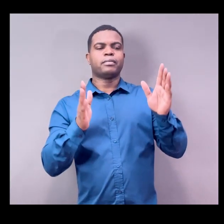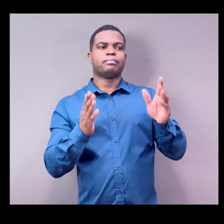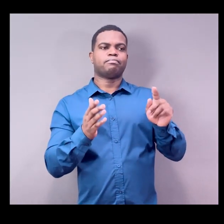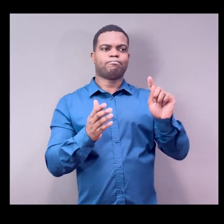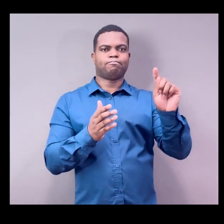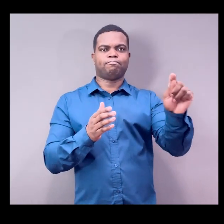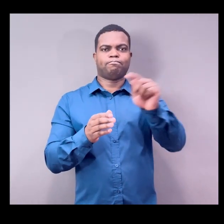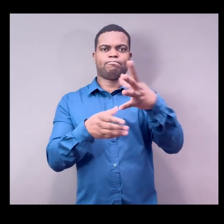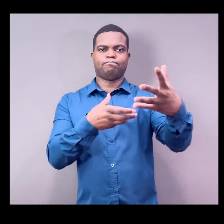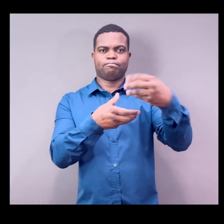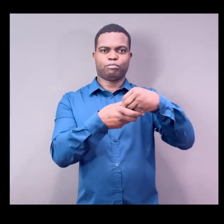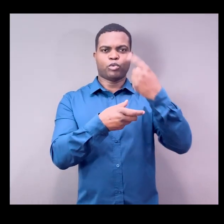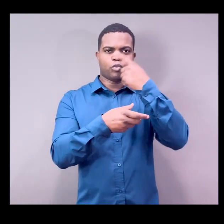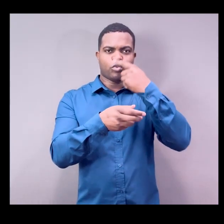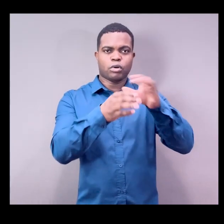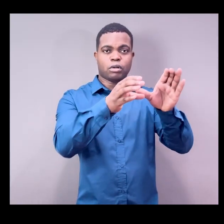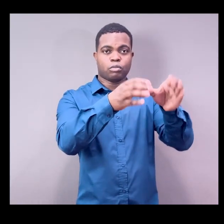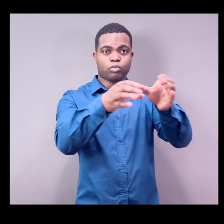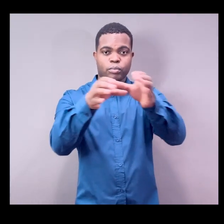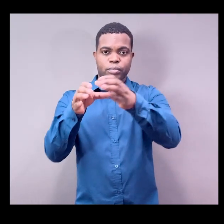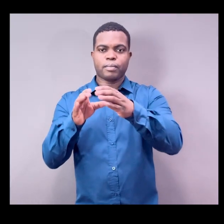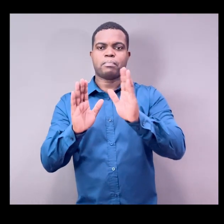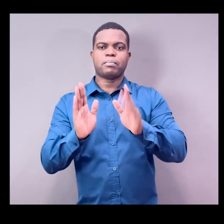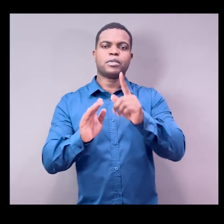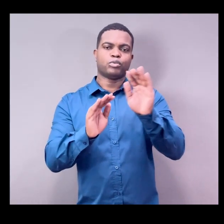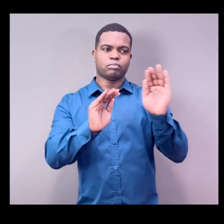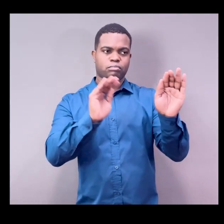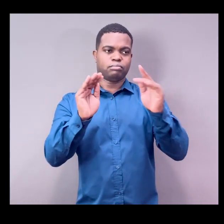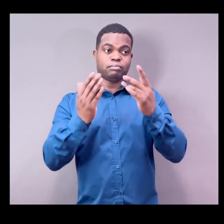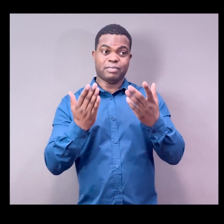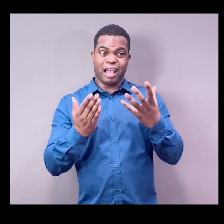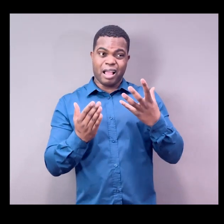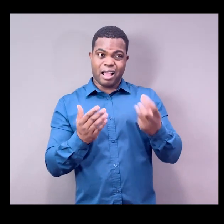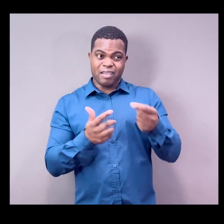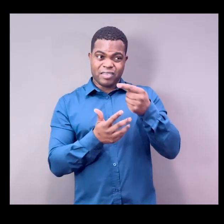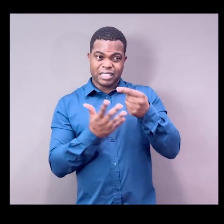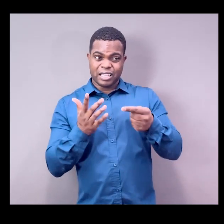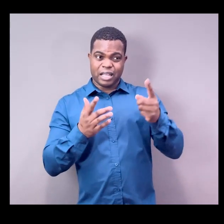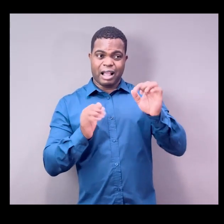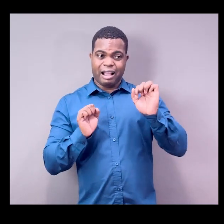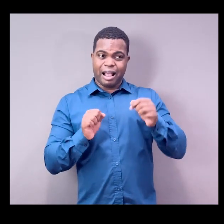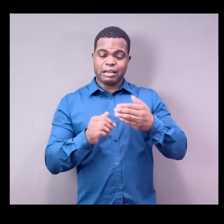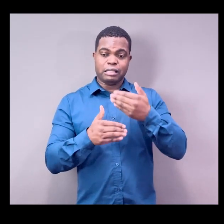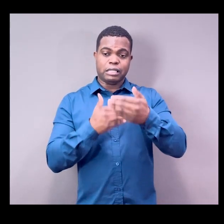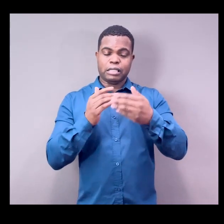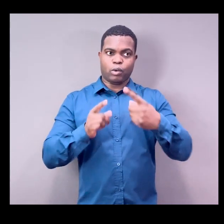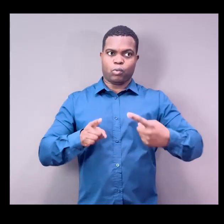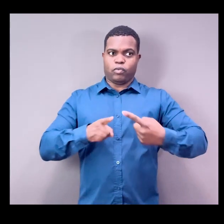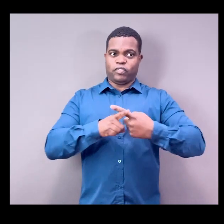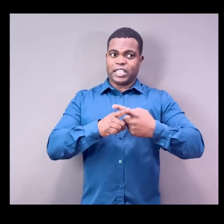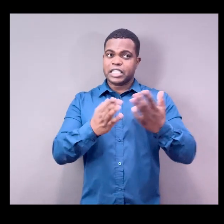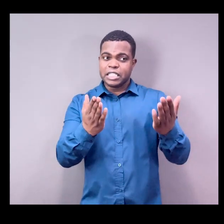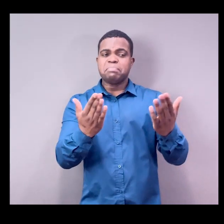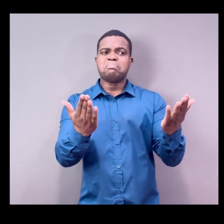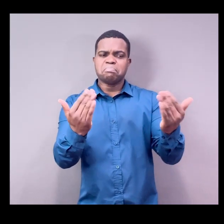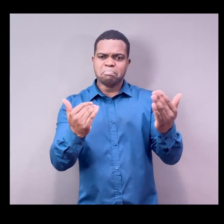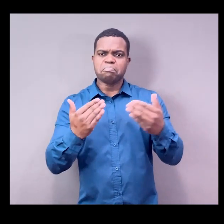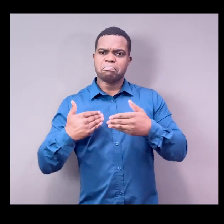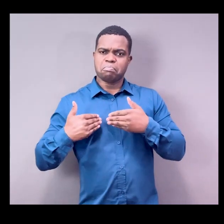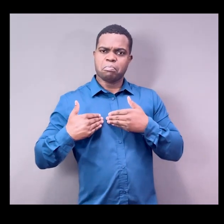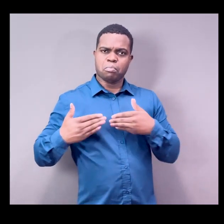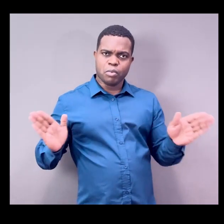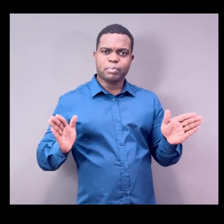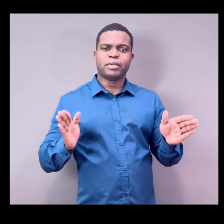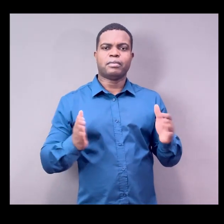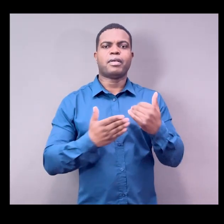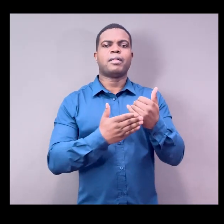initiative. You need to encourage stakeholders to disclose any potential conflicts of interest they may have. We